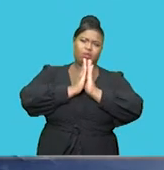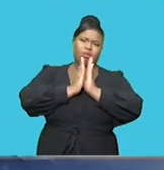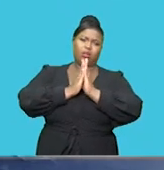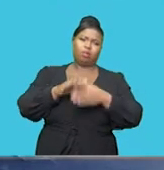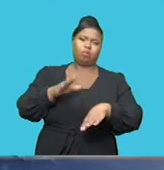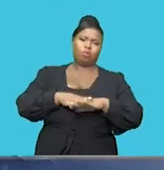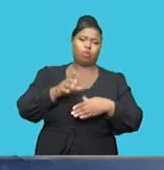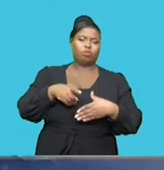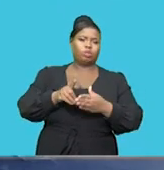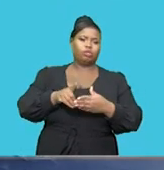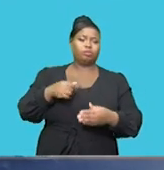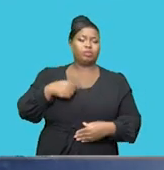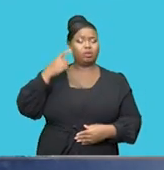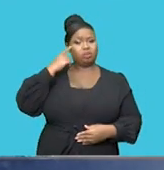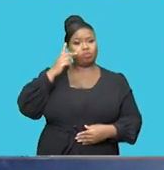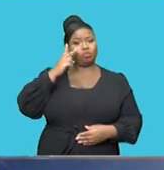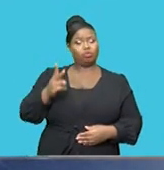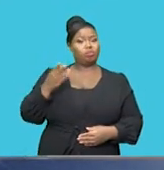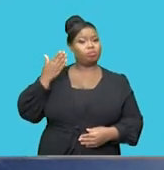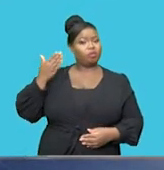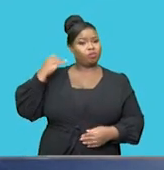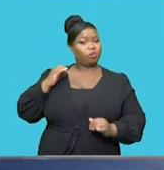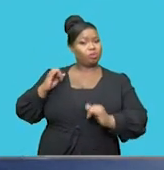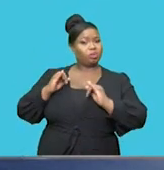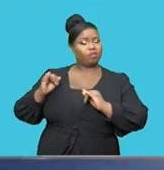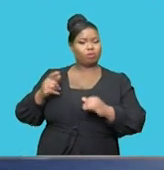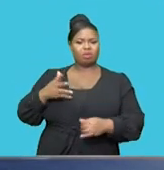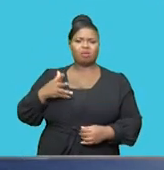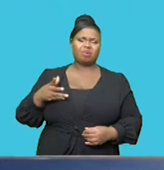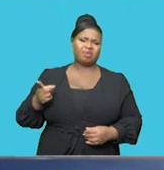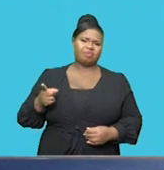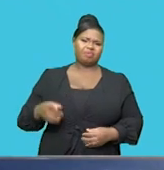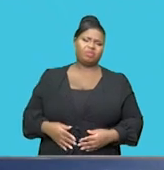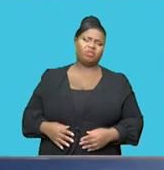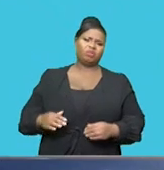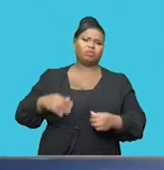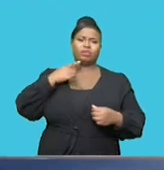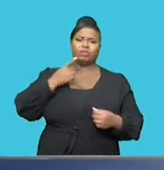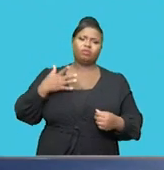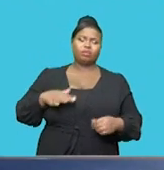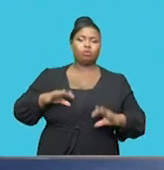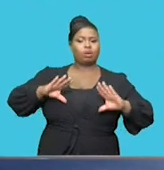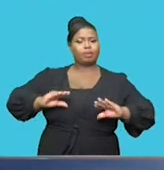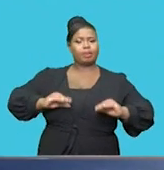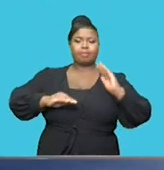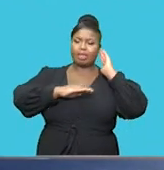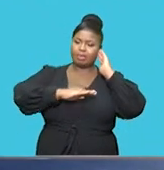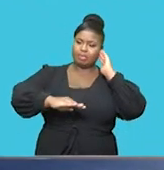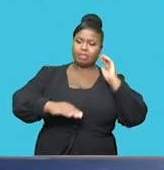shinurine, I think you saw the previous interview for makuoko, she is asking for umpeete,